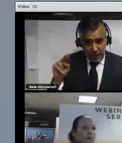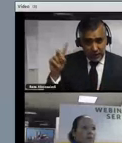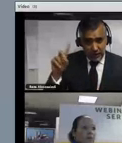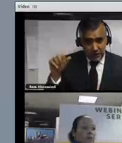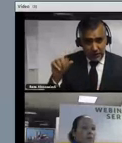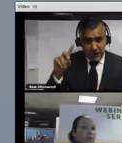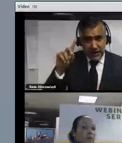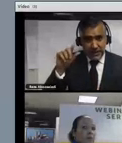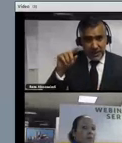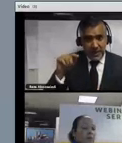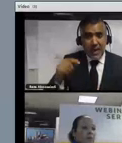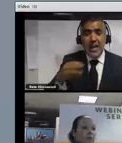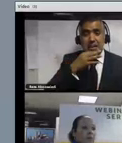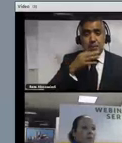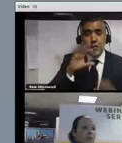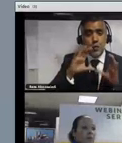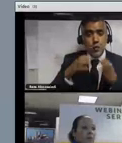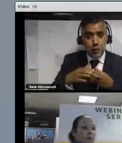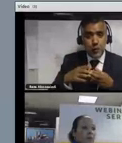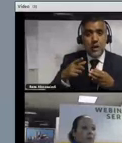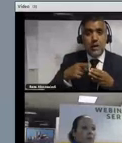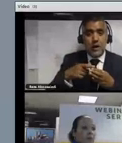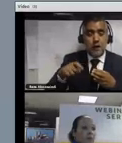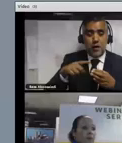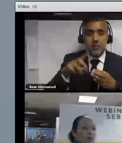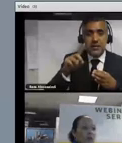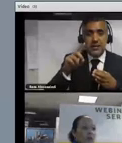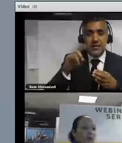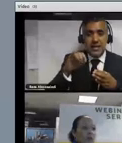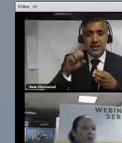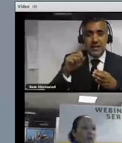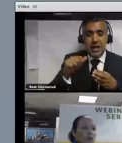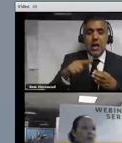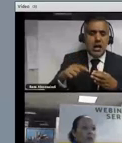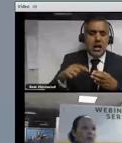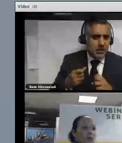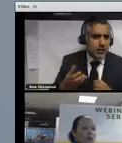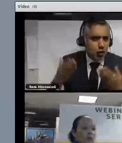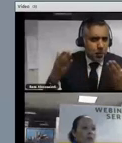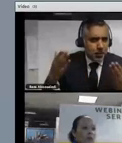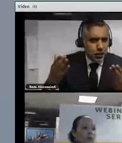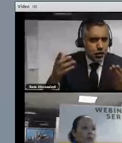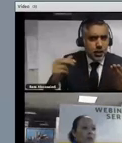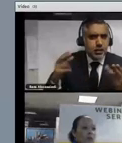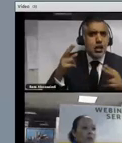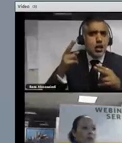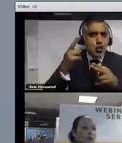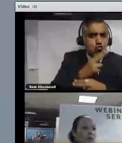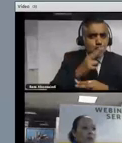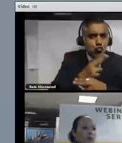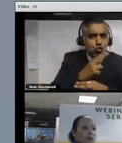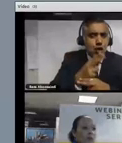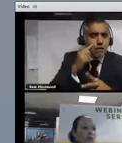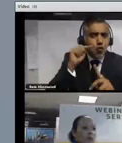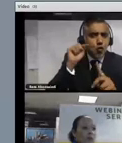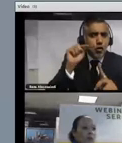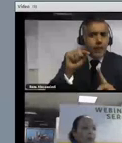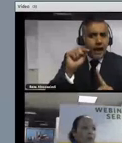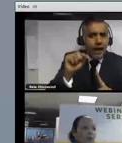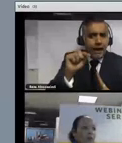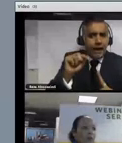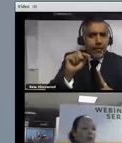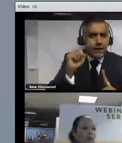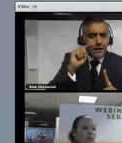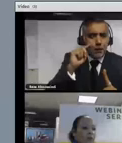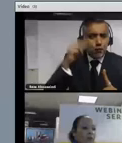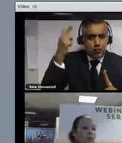Data Experts Group that was convened by DESA has made the recommendation that they be used for that